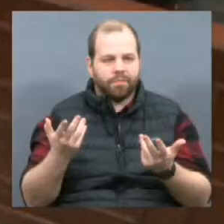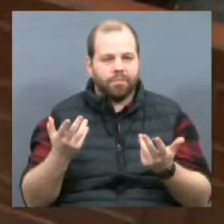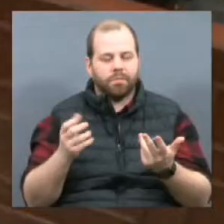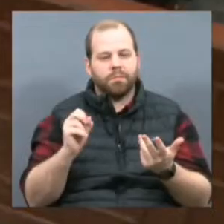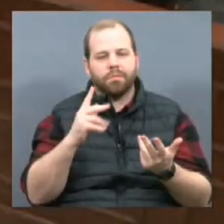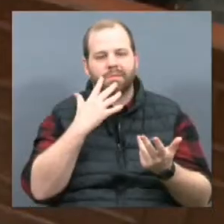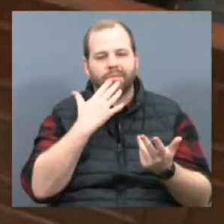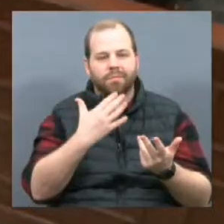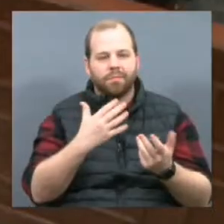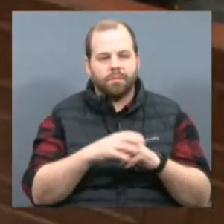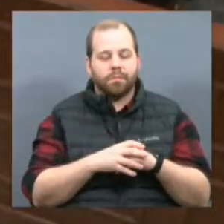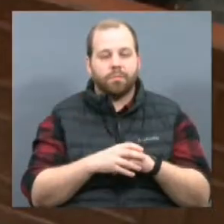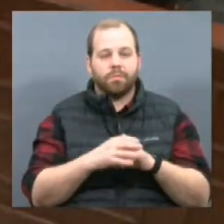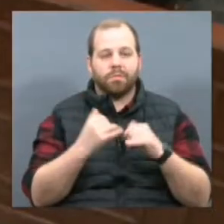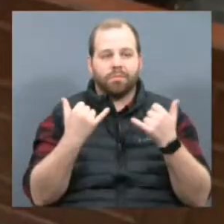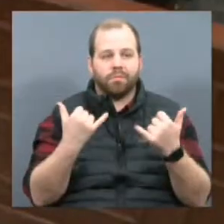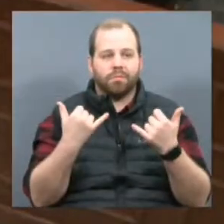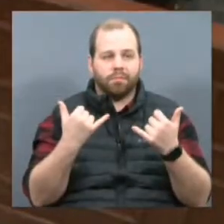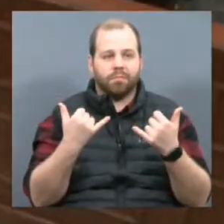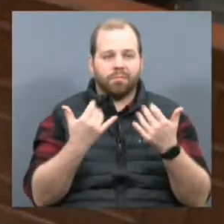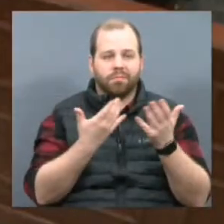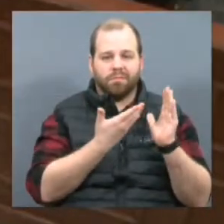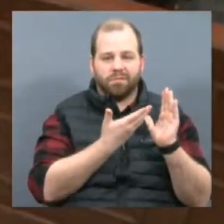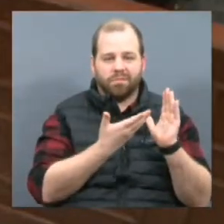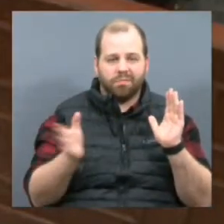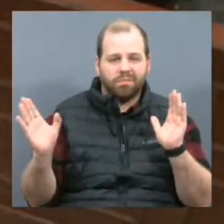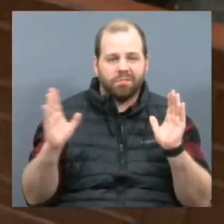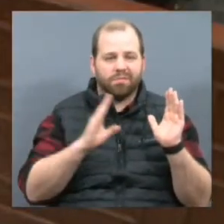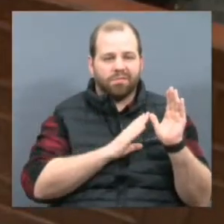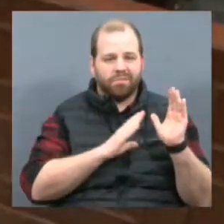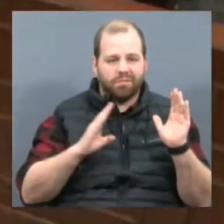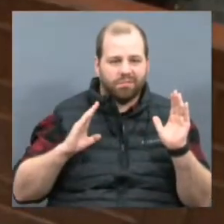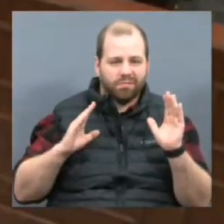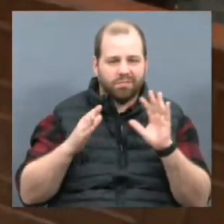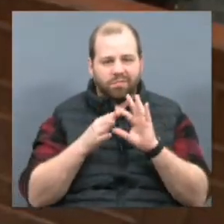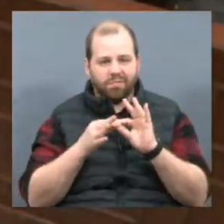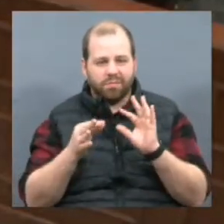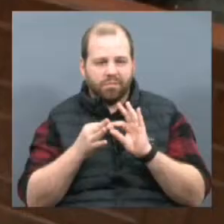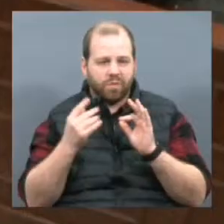time, I want to open the floor up here to any of the commissioners for any questions or comments.